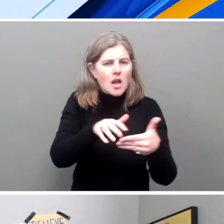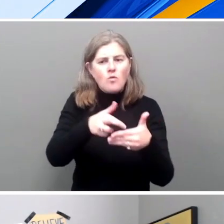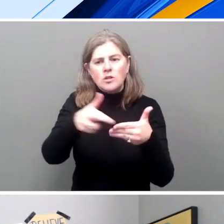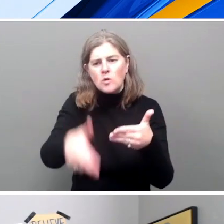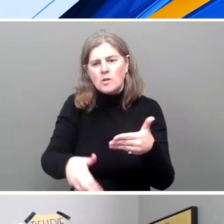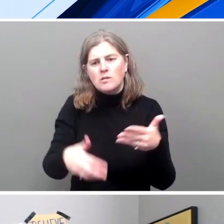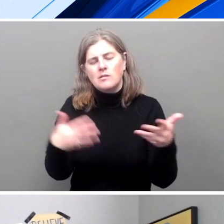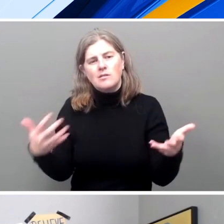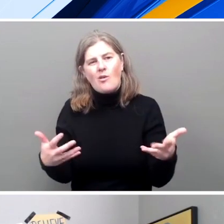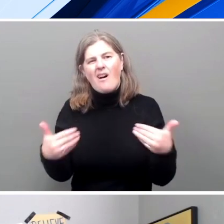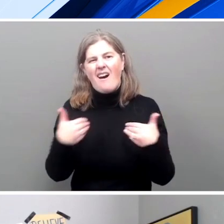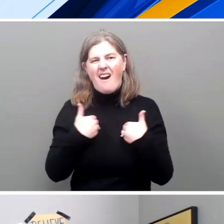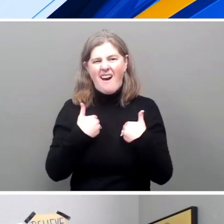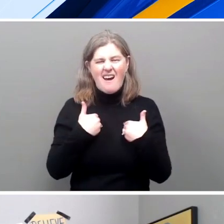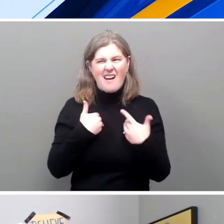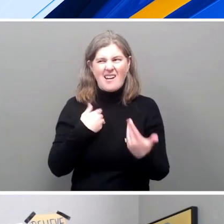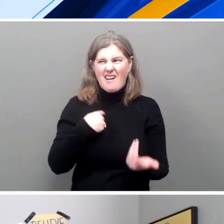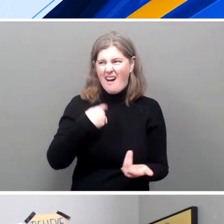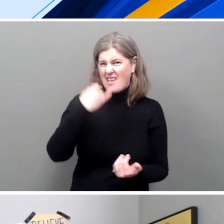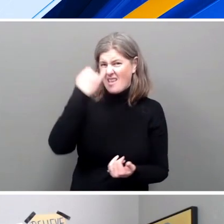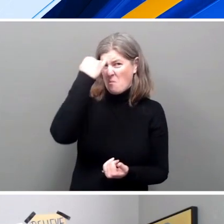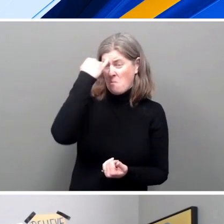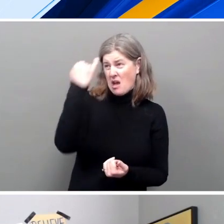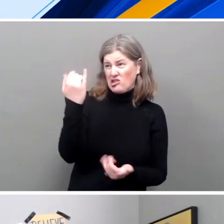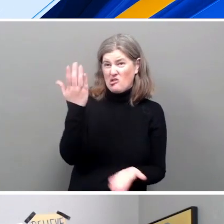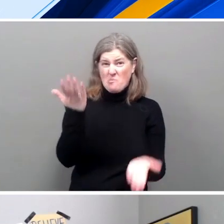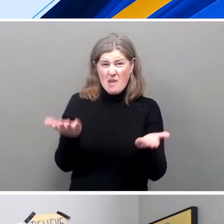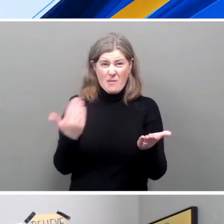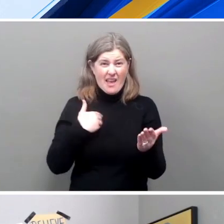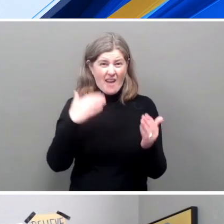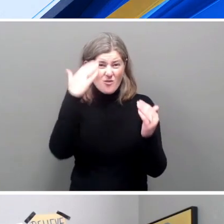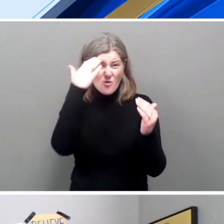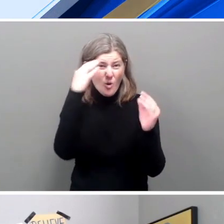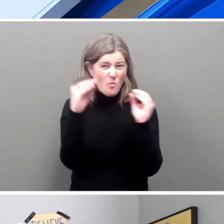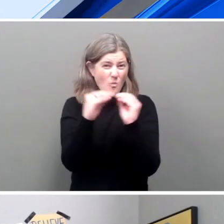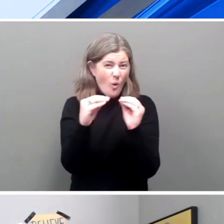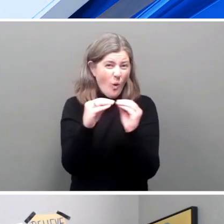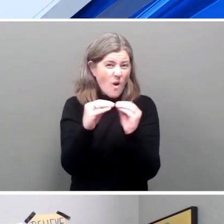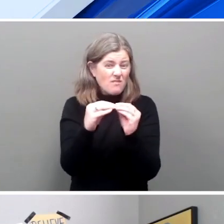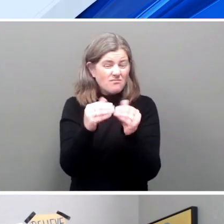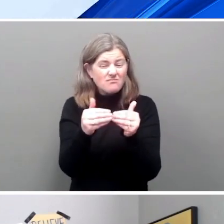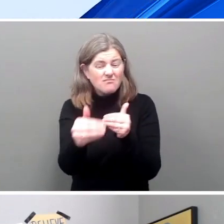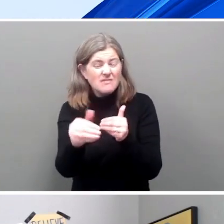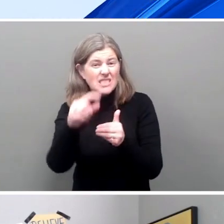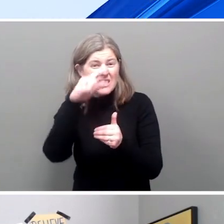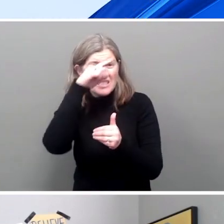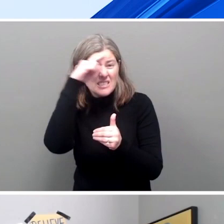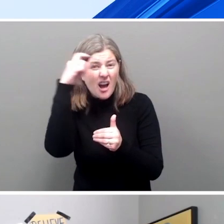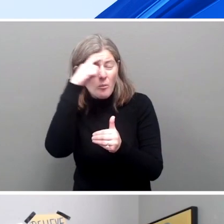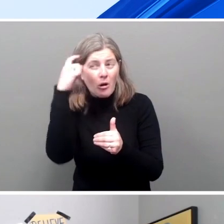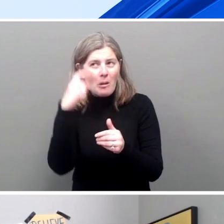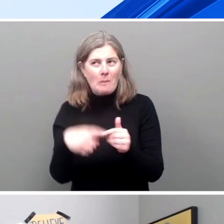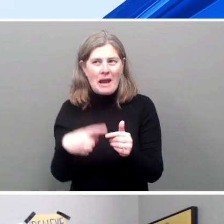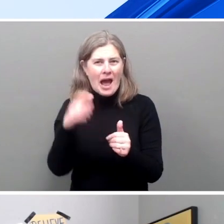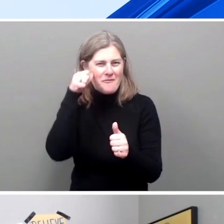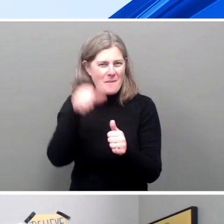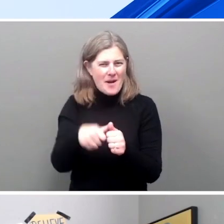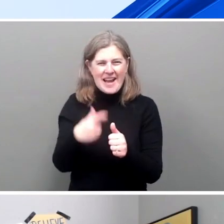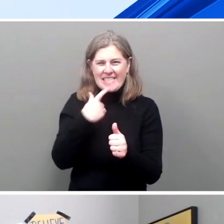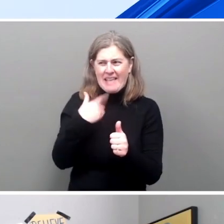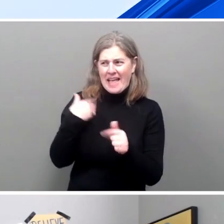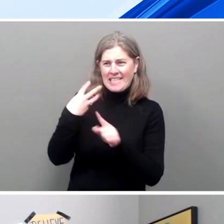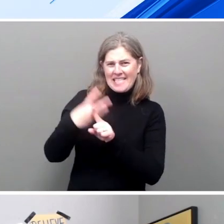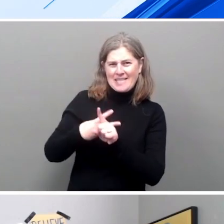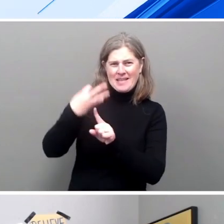I imagine we might have more for you in the summer, but I said something similar, 6 to 9